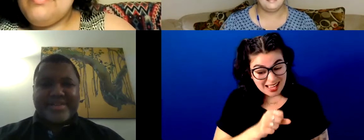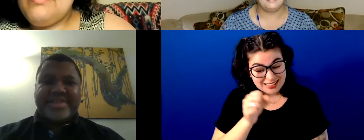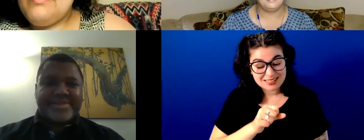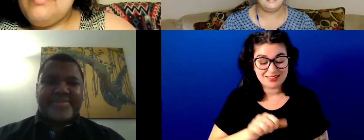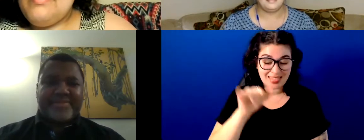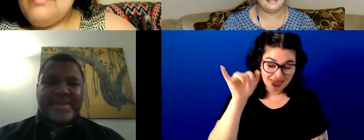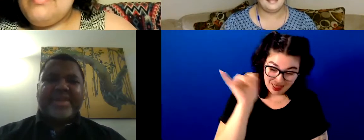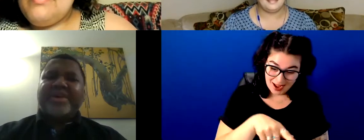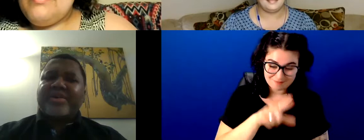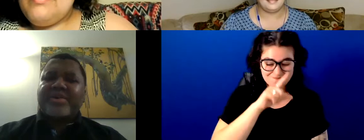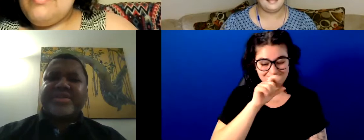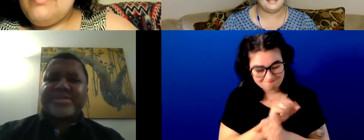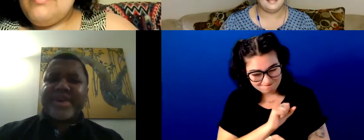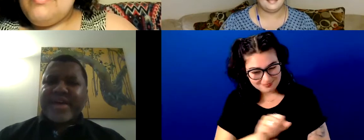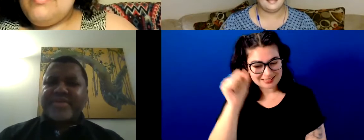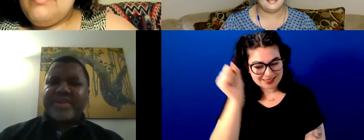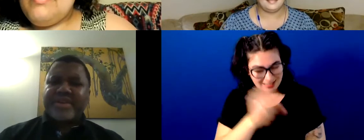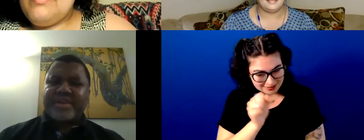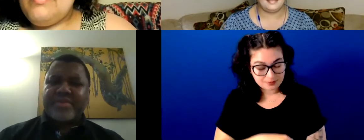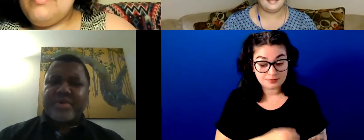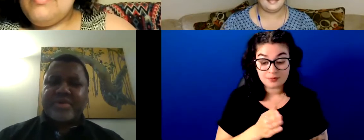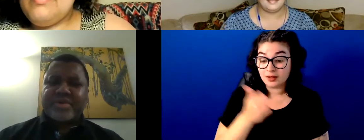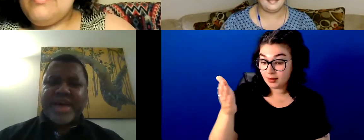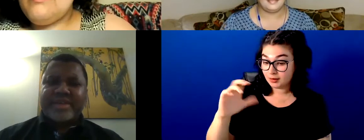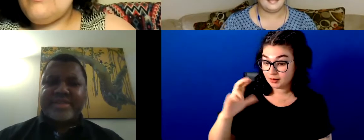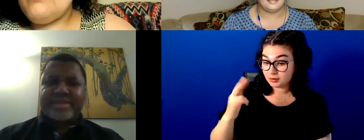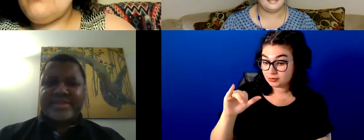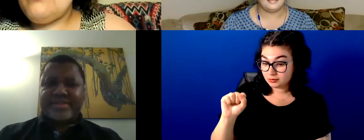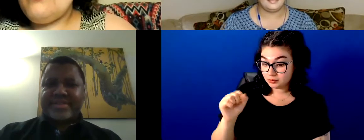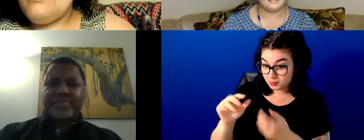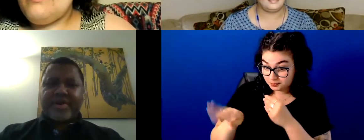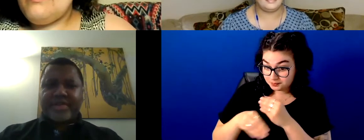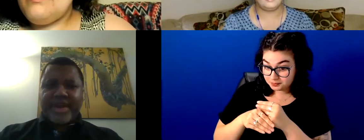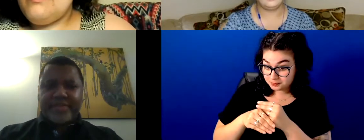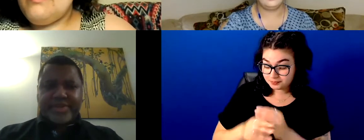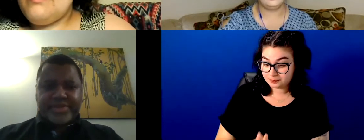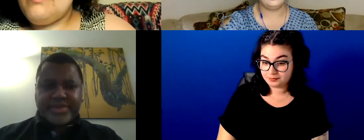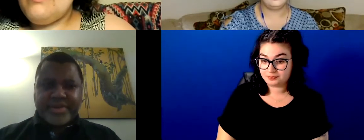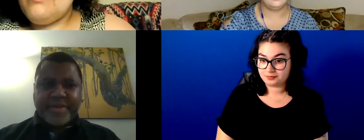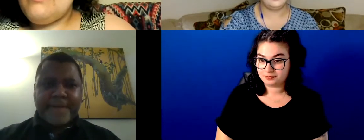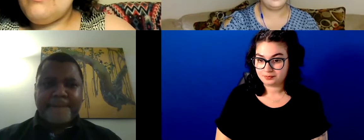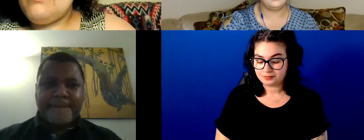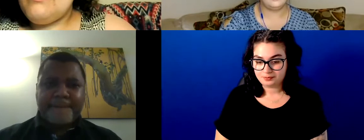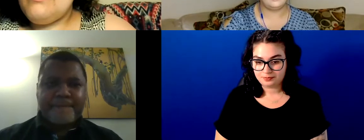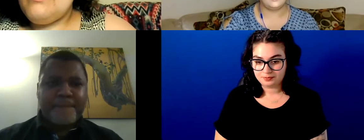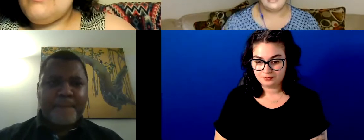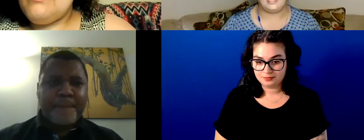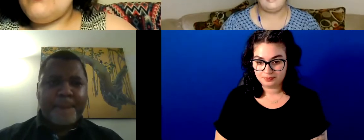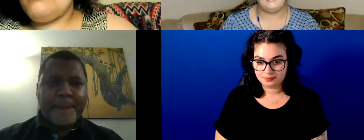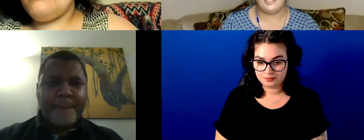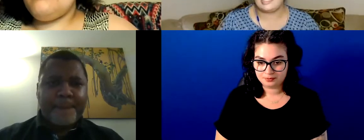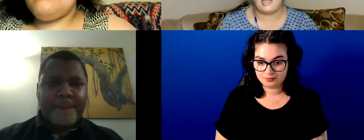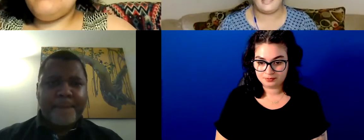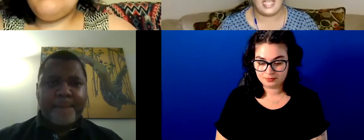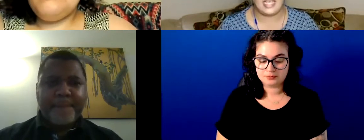Absolutely. Chris, do you have any more to add to this part of the conversation? Just a